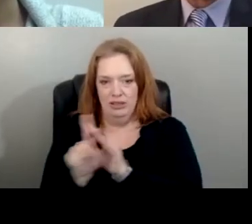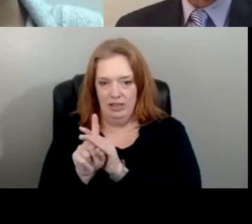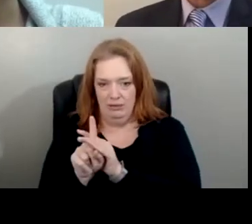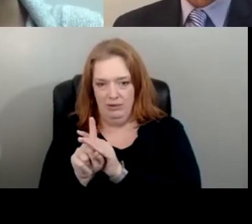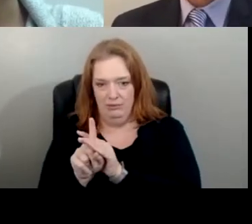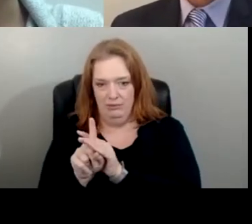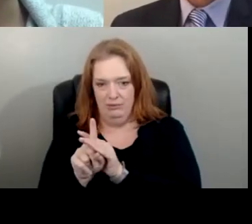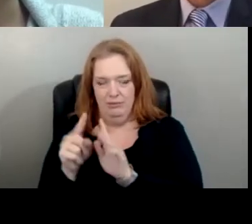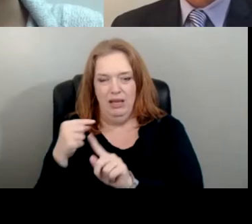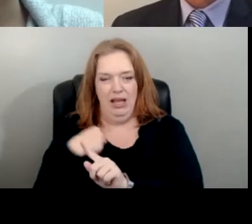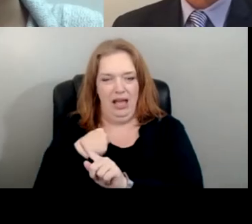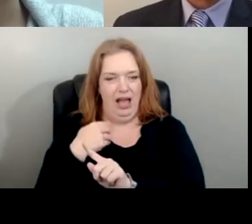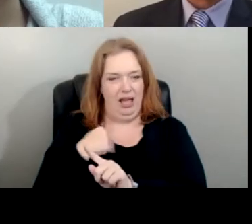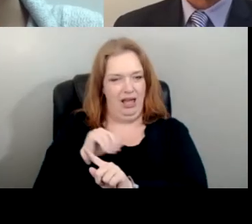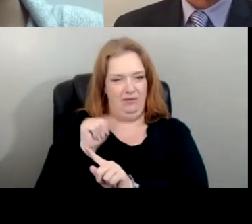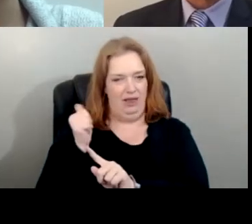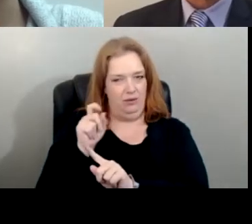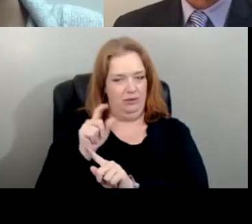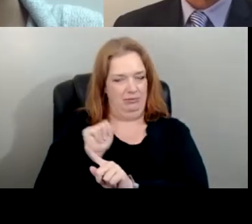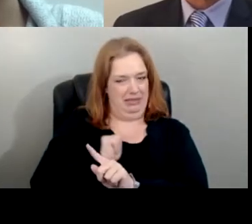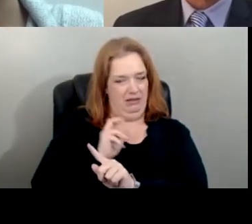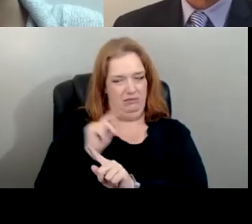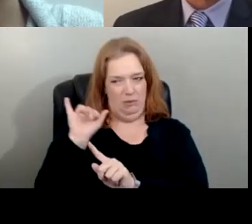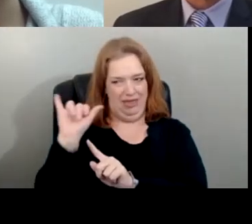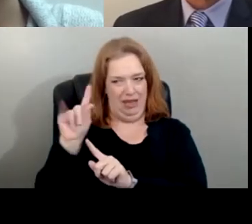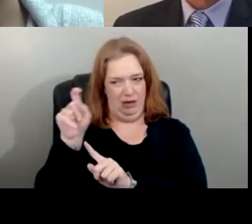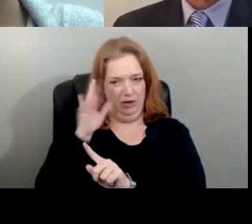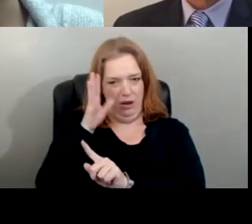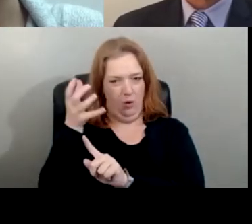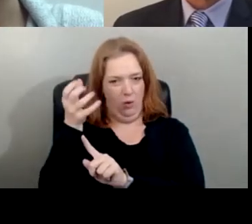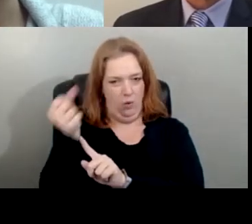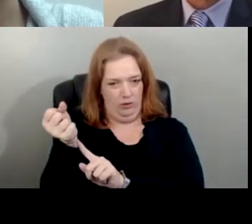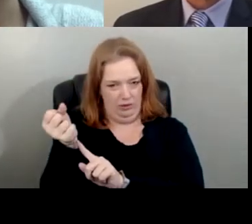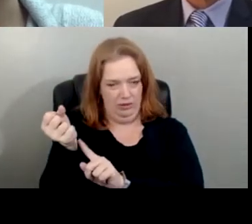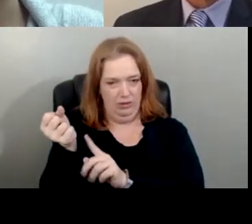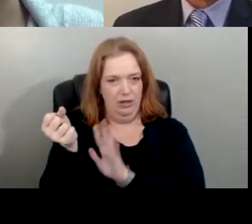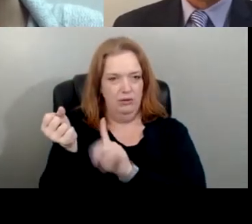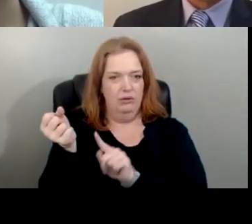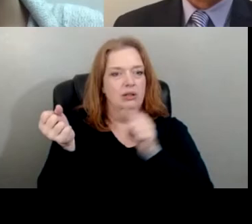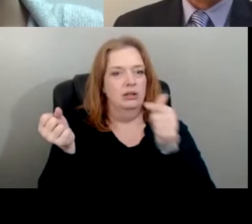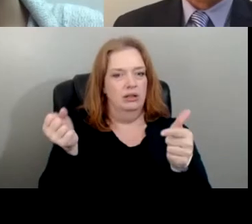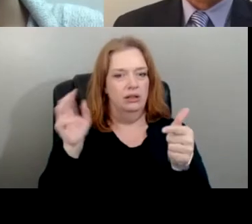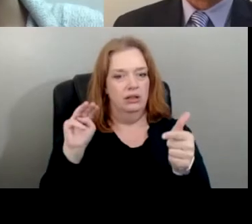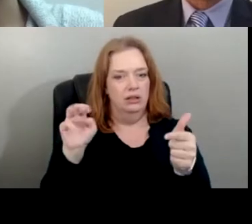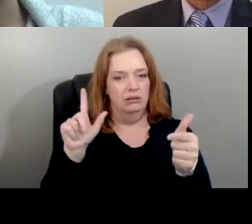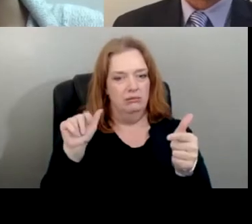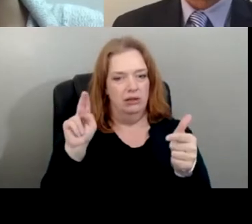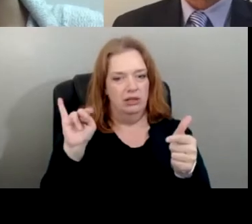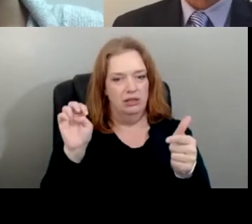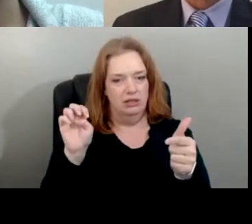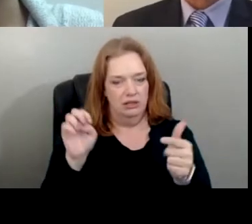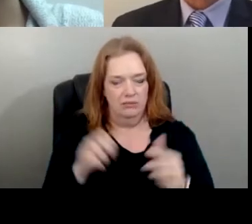in that same vein. So I'm going to hold that question for a little bit so we can move into some of Melanie's pieces. But I want